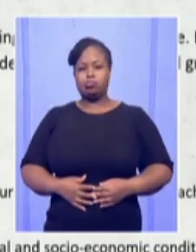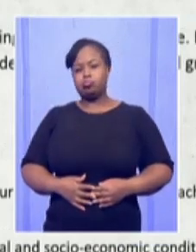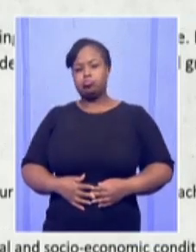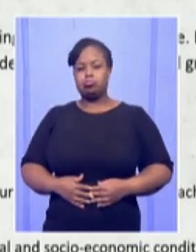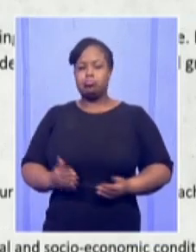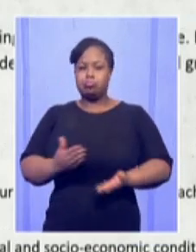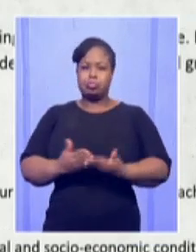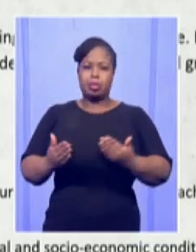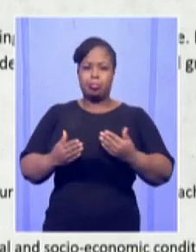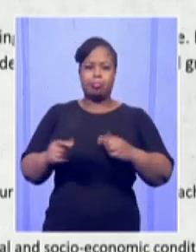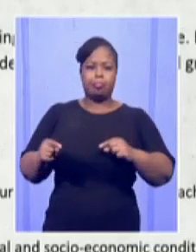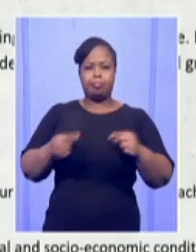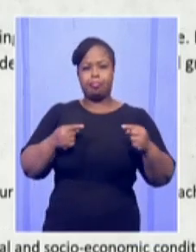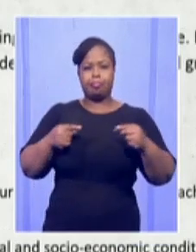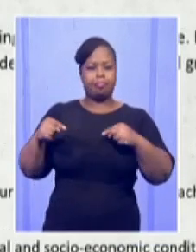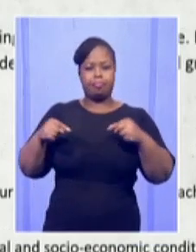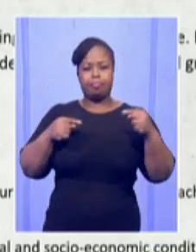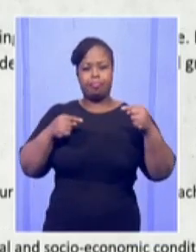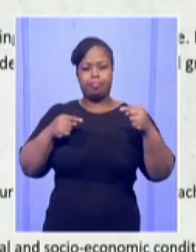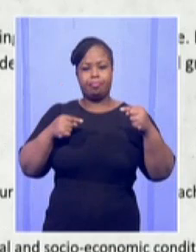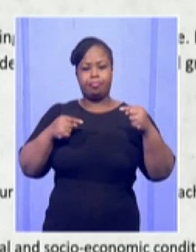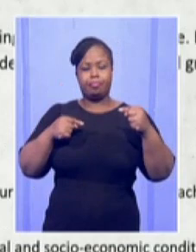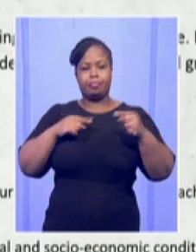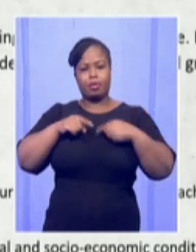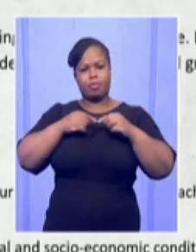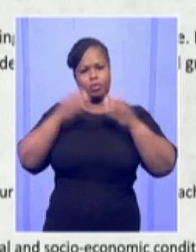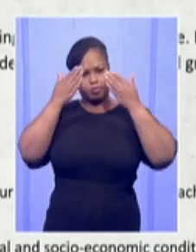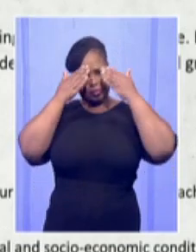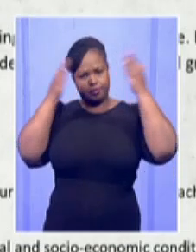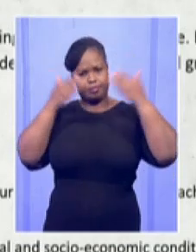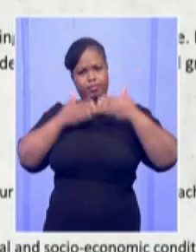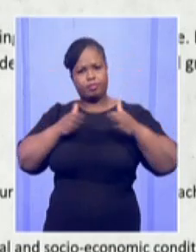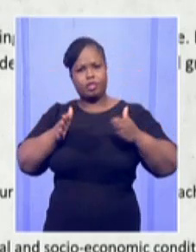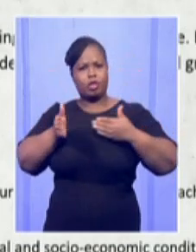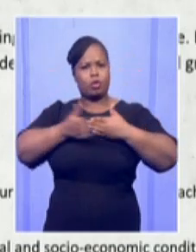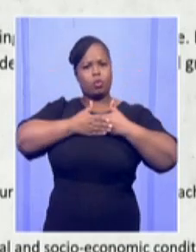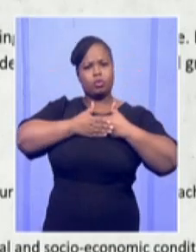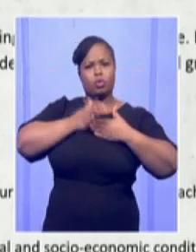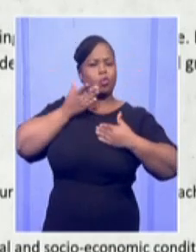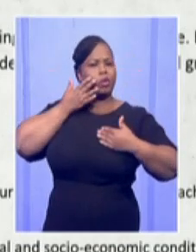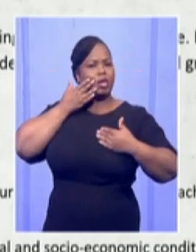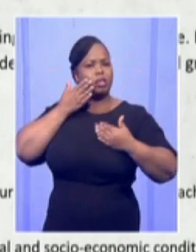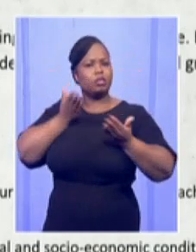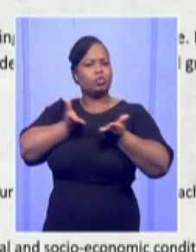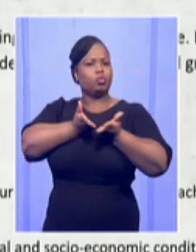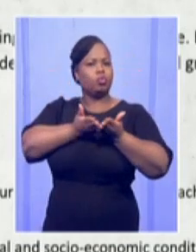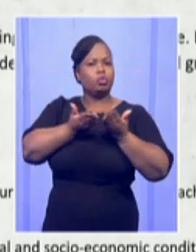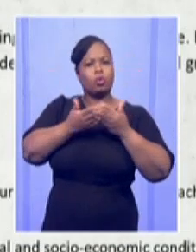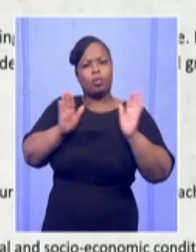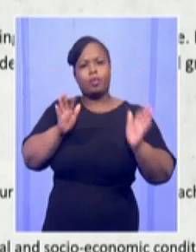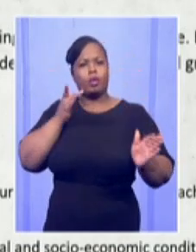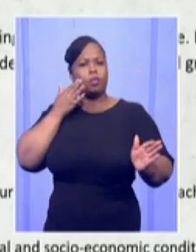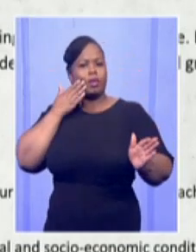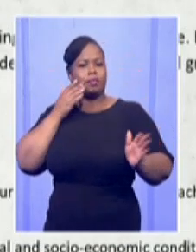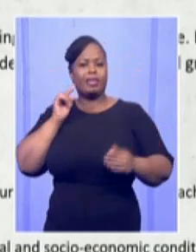emotive, around issues of closure and reopening of schools, and then exposing